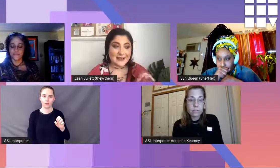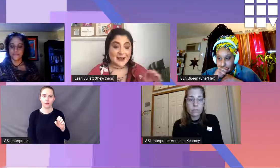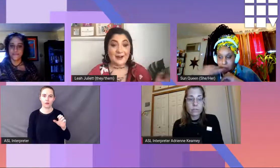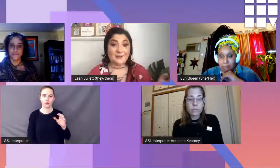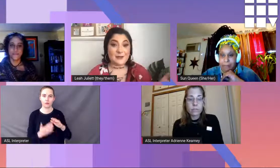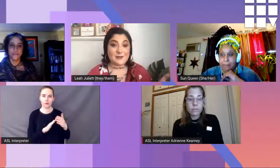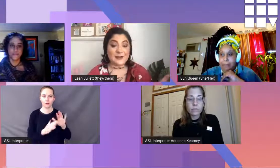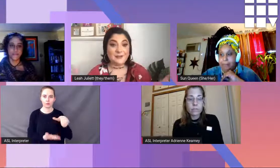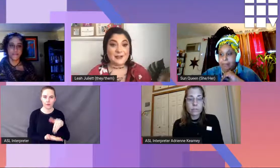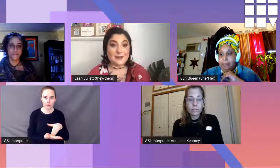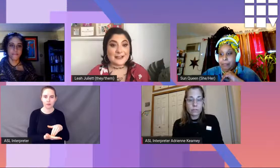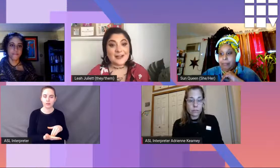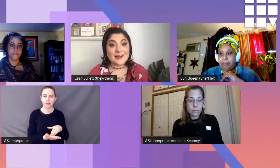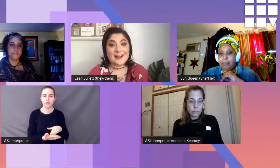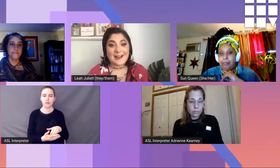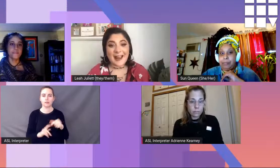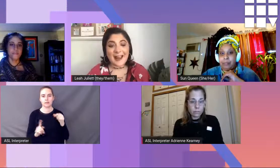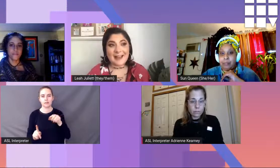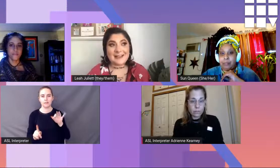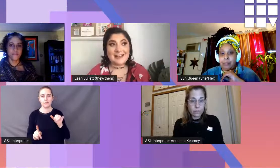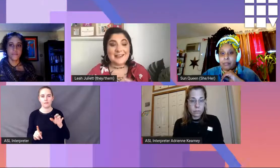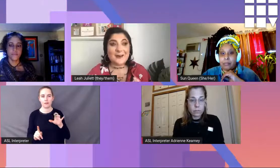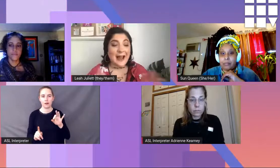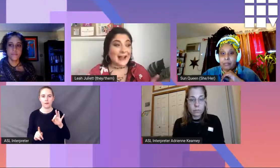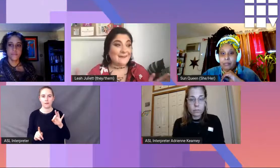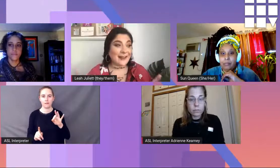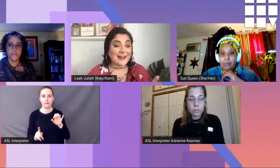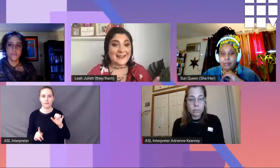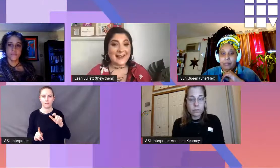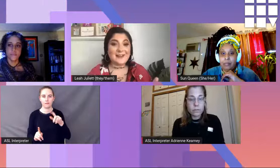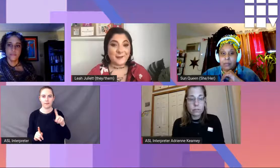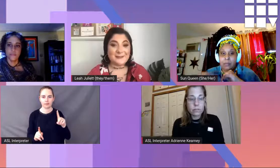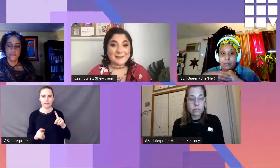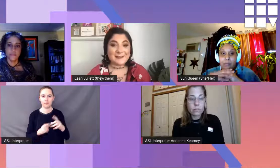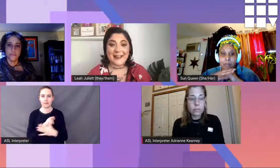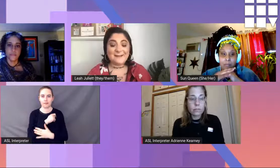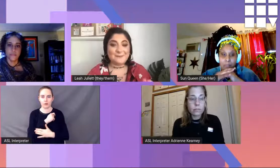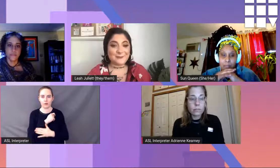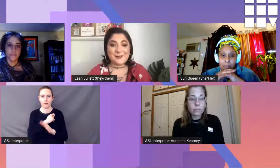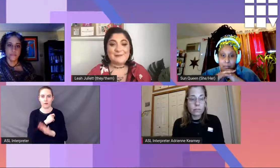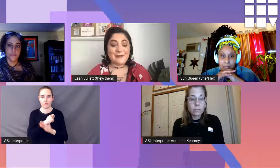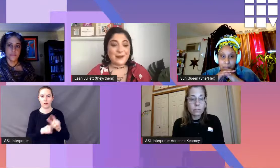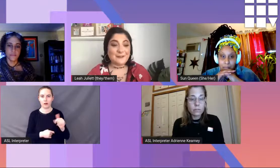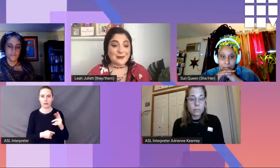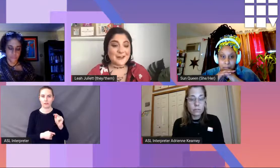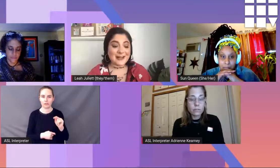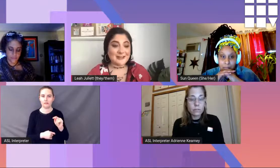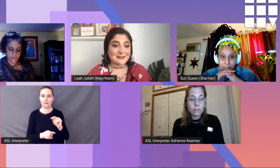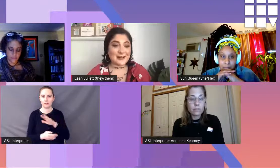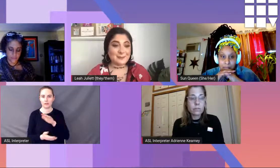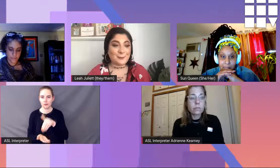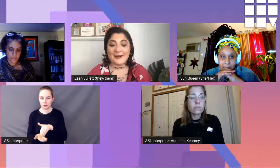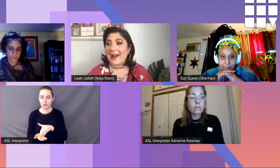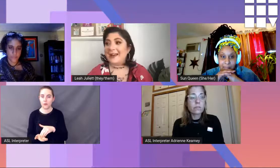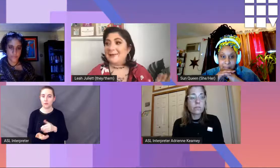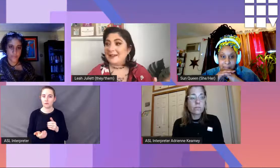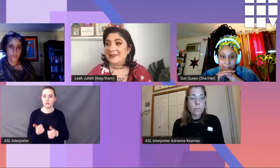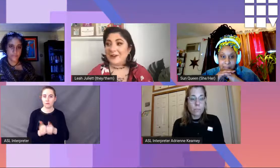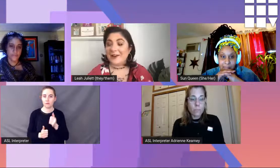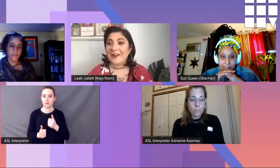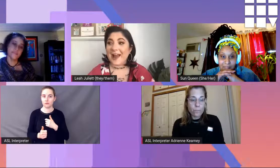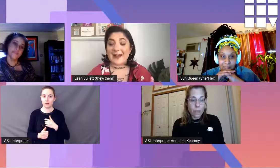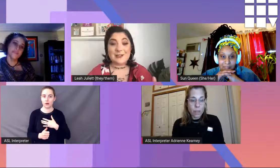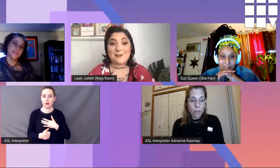plus community resource center. And so I find that normally doing my work for March Against Revenge Porn, I am